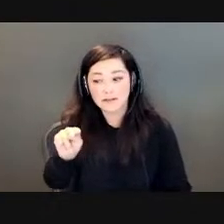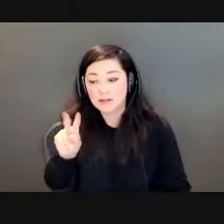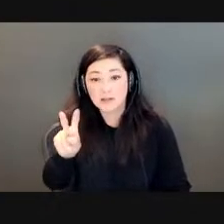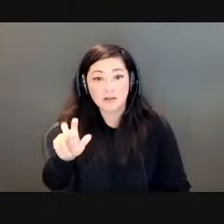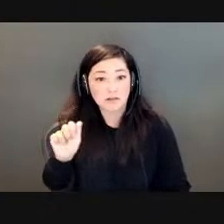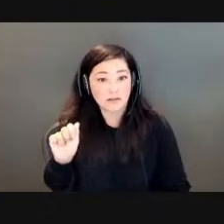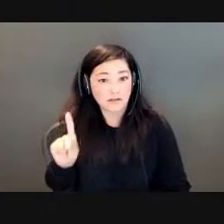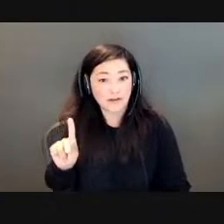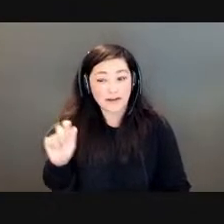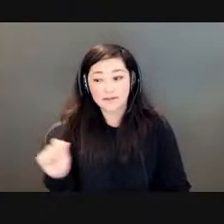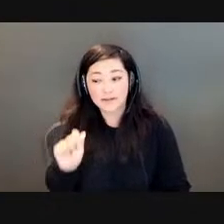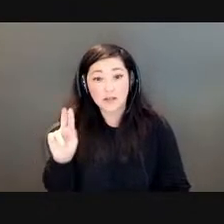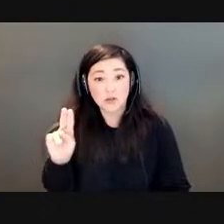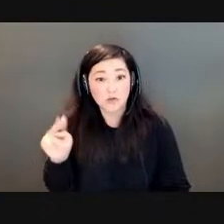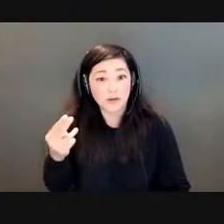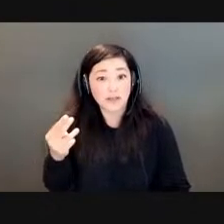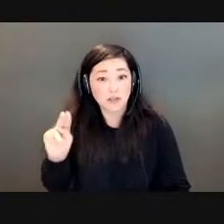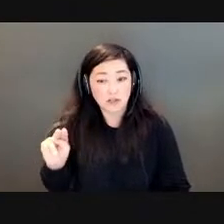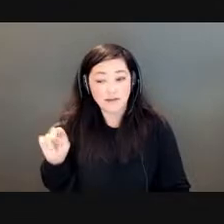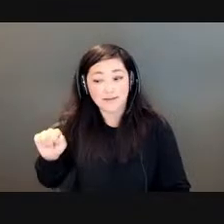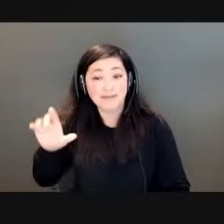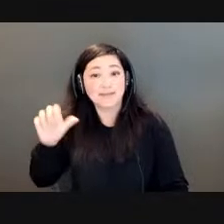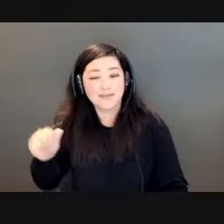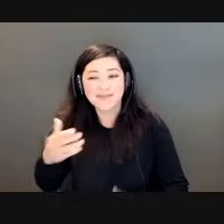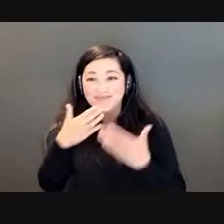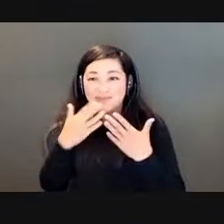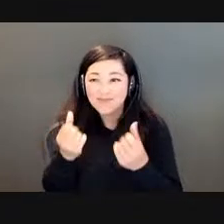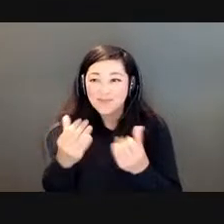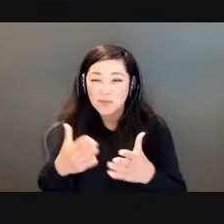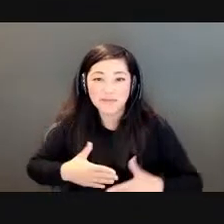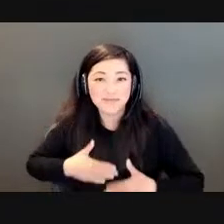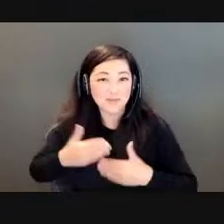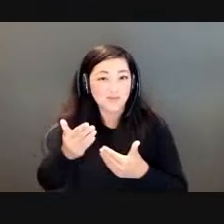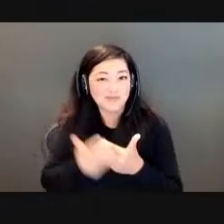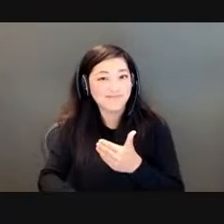allison.novak@uhn.ca. Thank you so much and enjoy the rest of your conference.